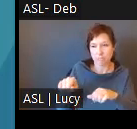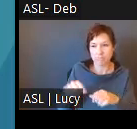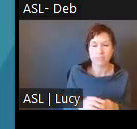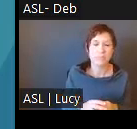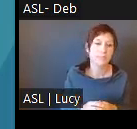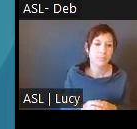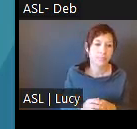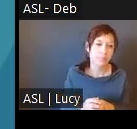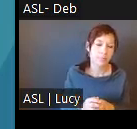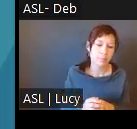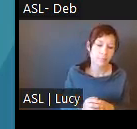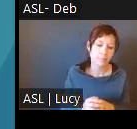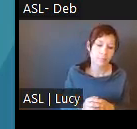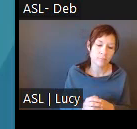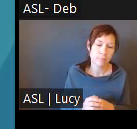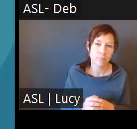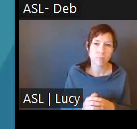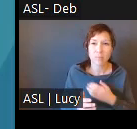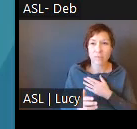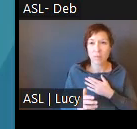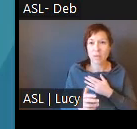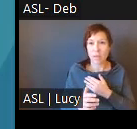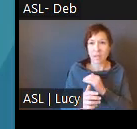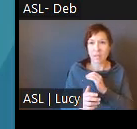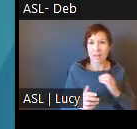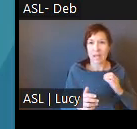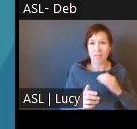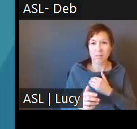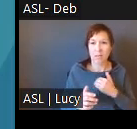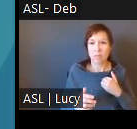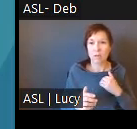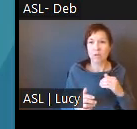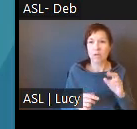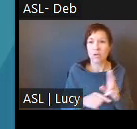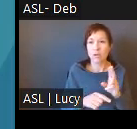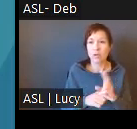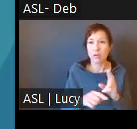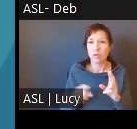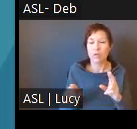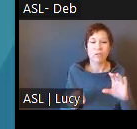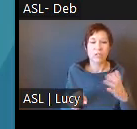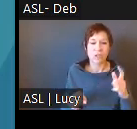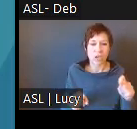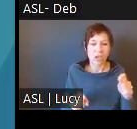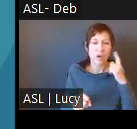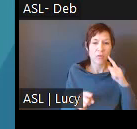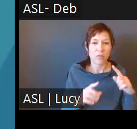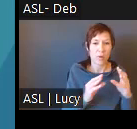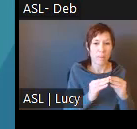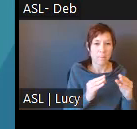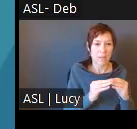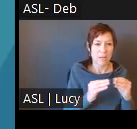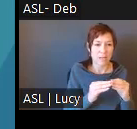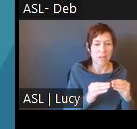I remind the council members to please only use the chat function for meeting logistics and no other